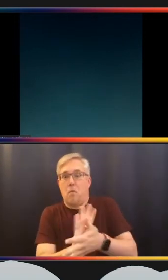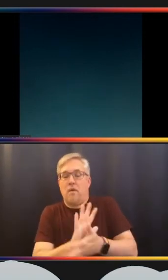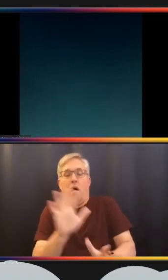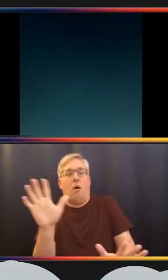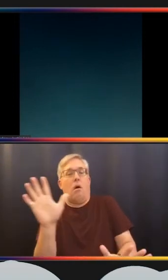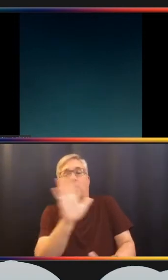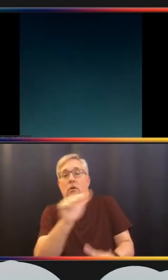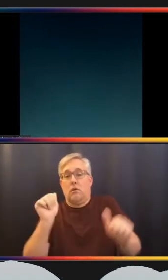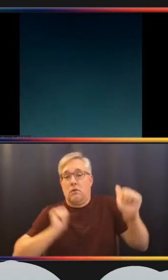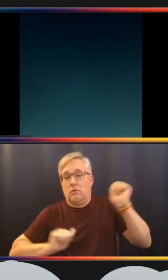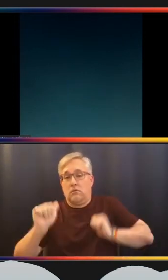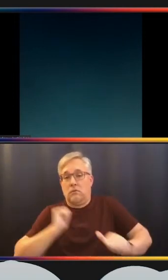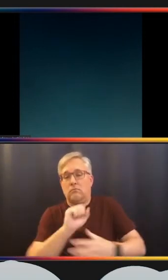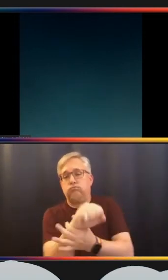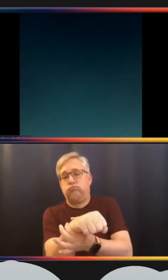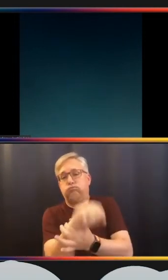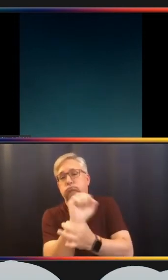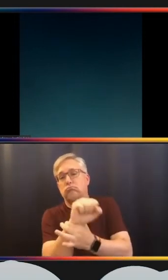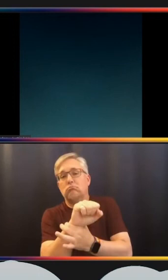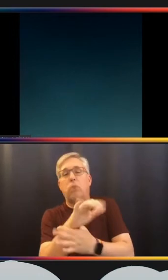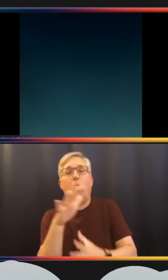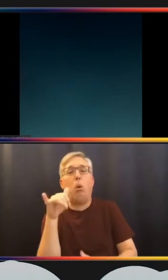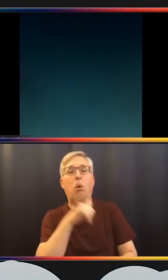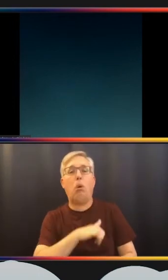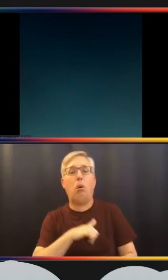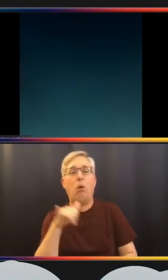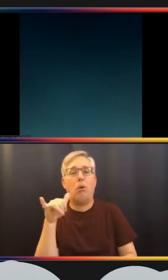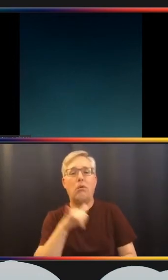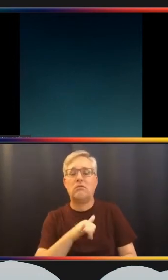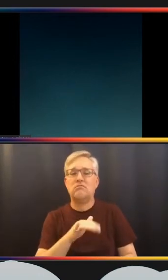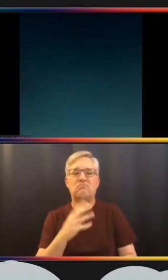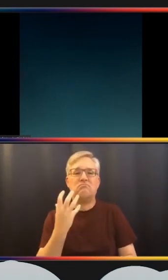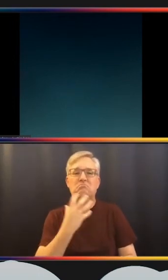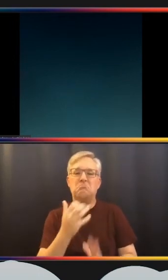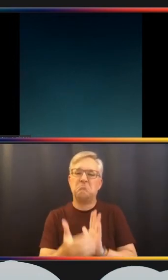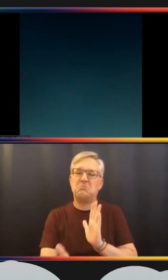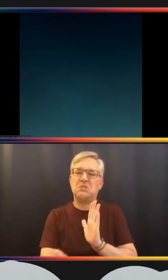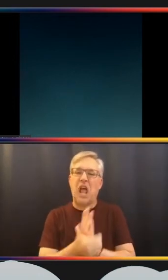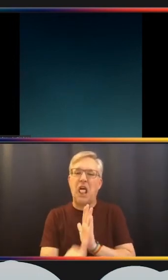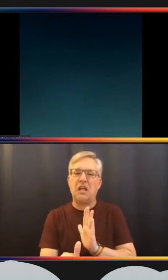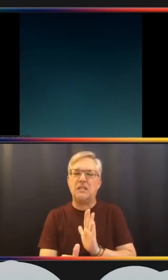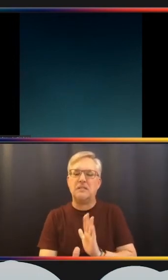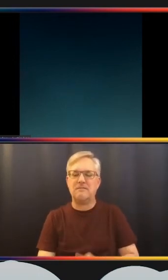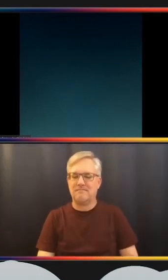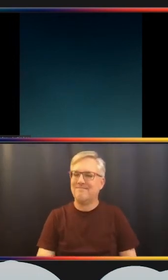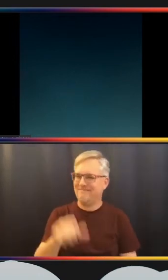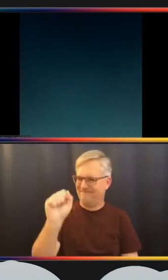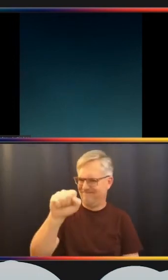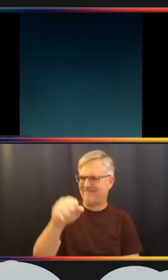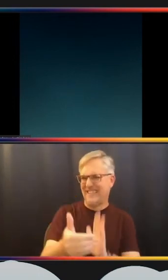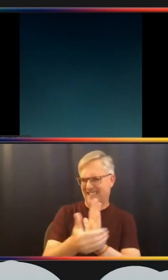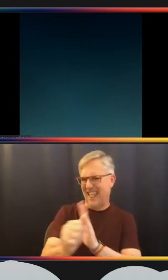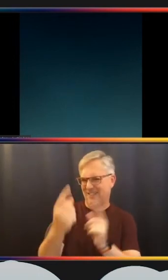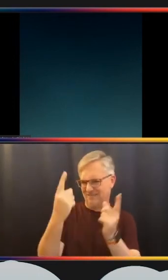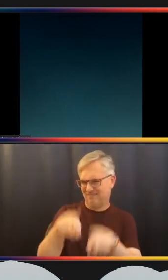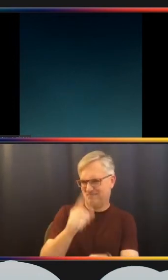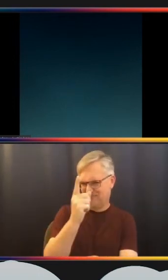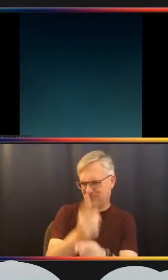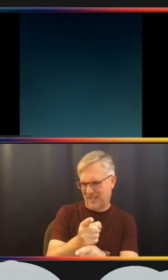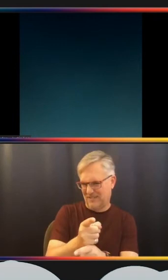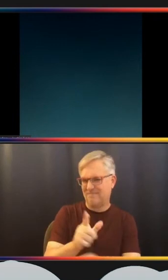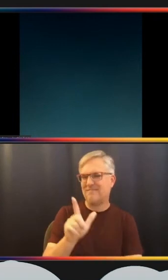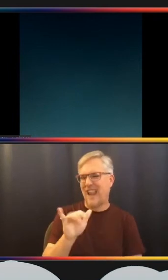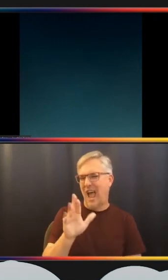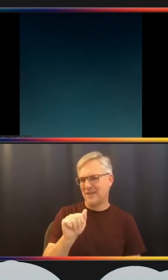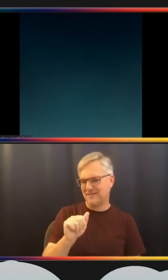her. It's incredible. Talent. Talent all over. Yeah. And I want to ask you